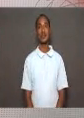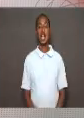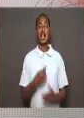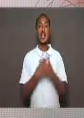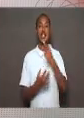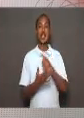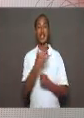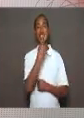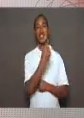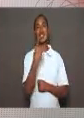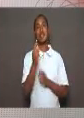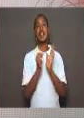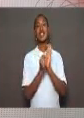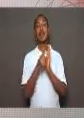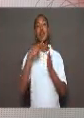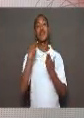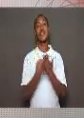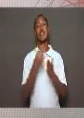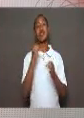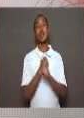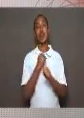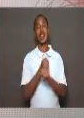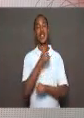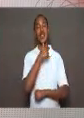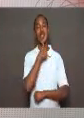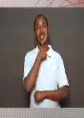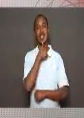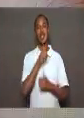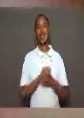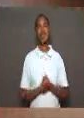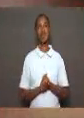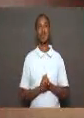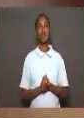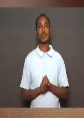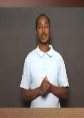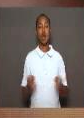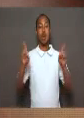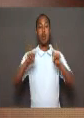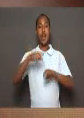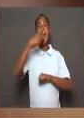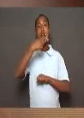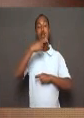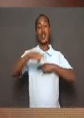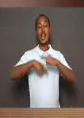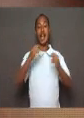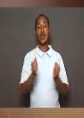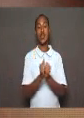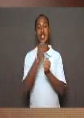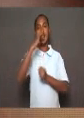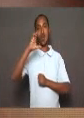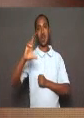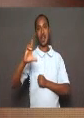Let us discuss some examples of this preparation of acids. When hydrogen reacts